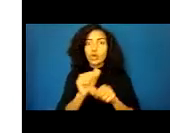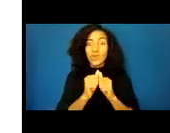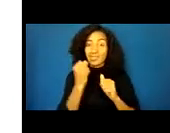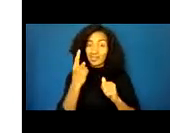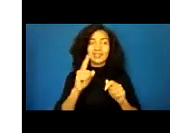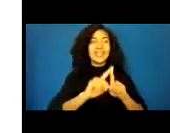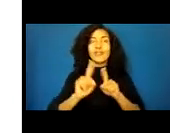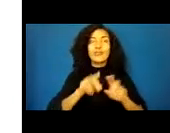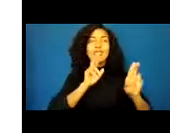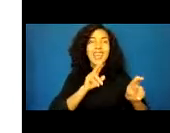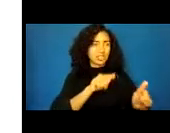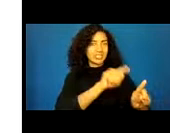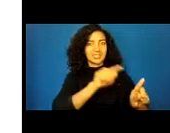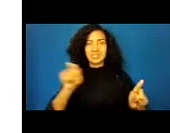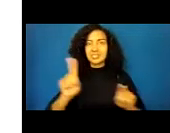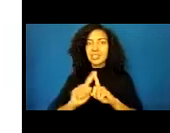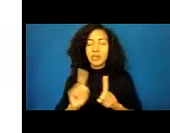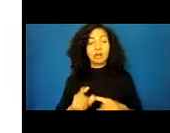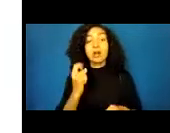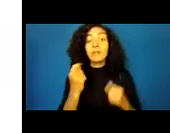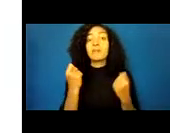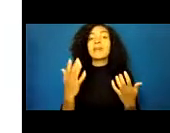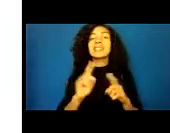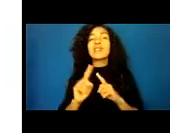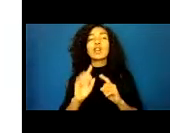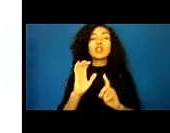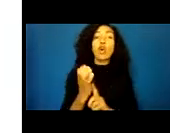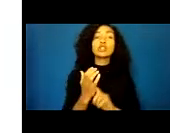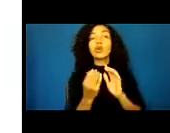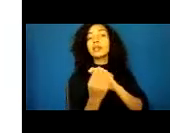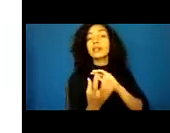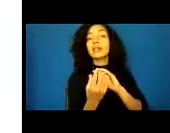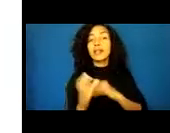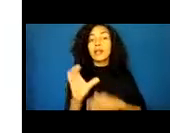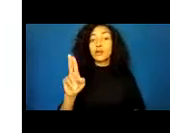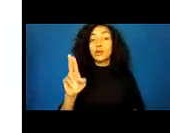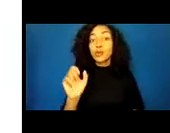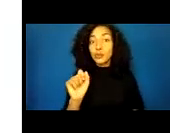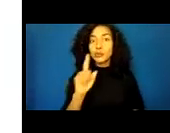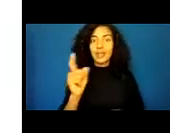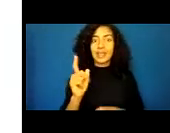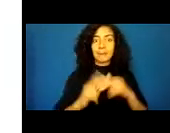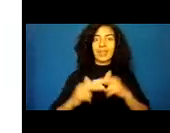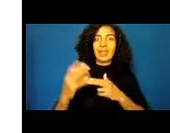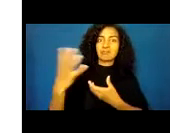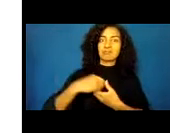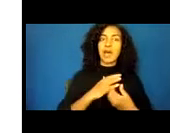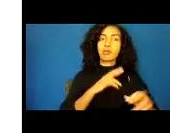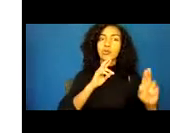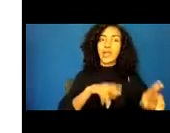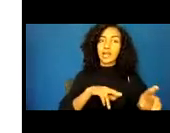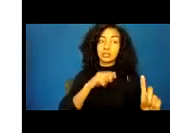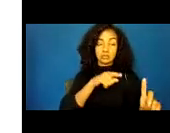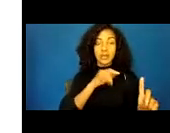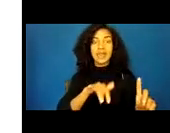many of our cultural cues are built into our reactions. And that's how we're going to help our people